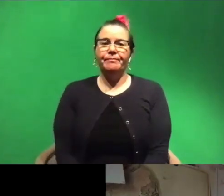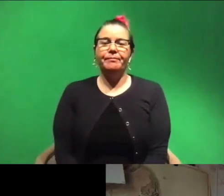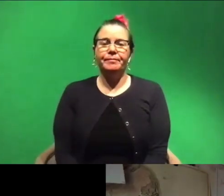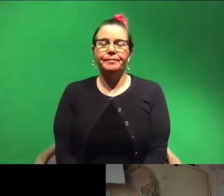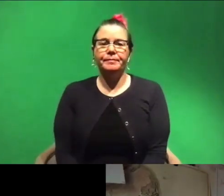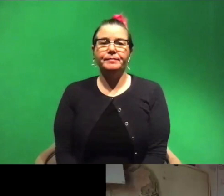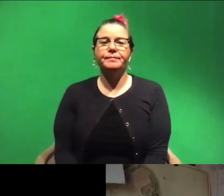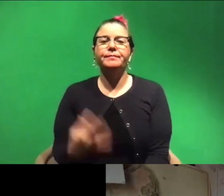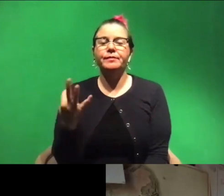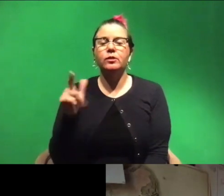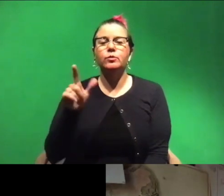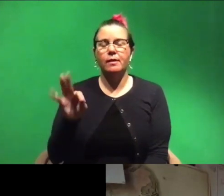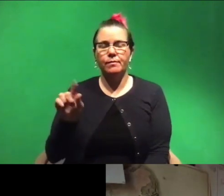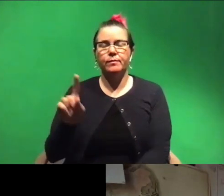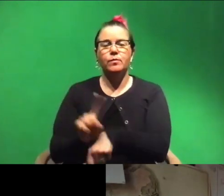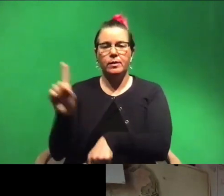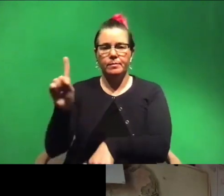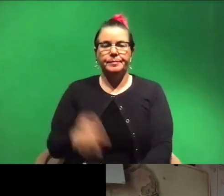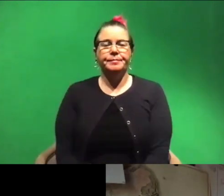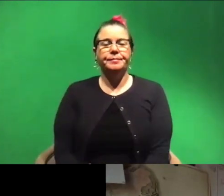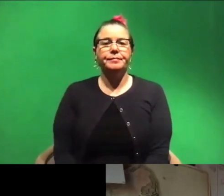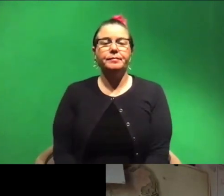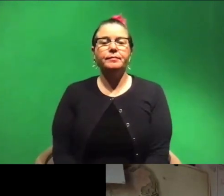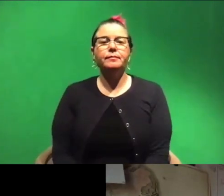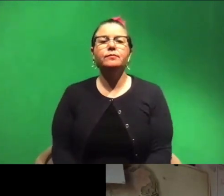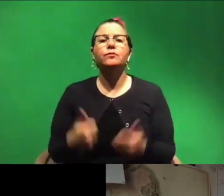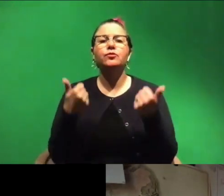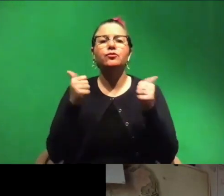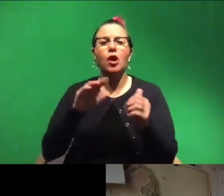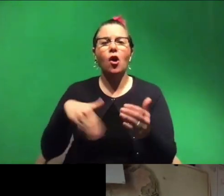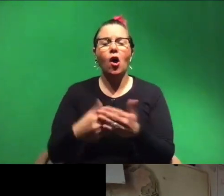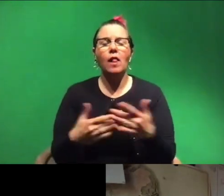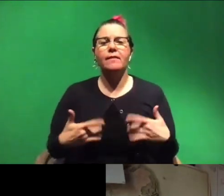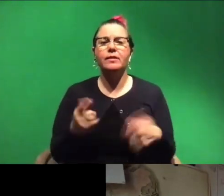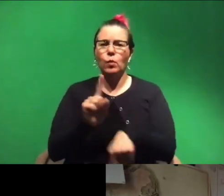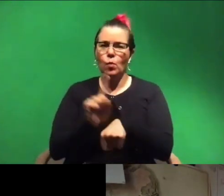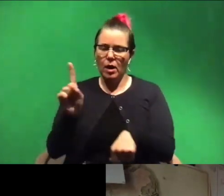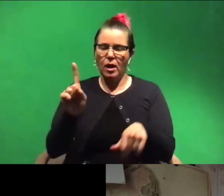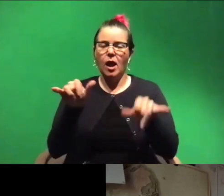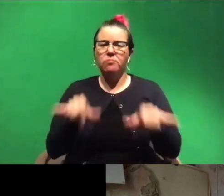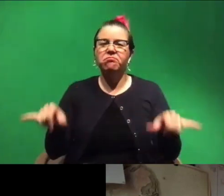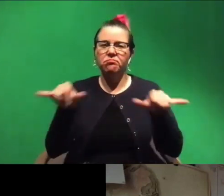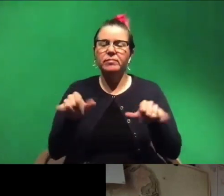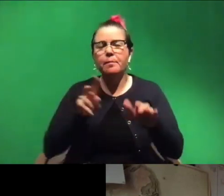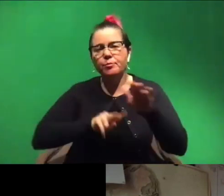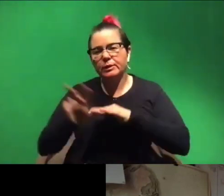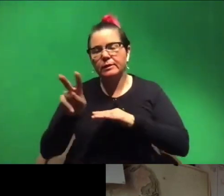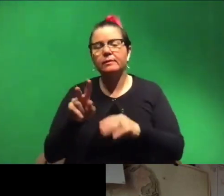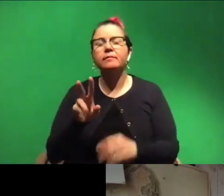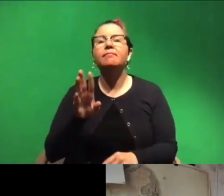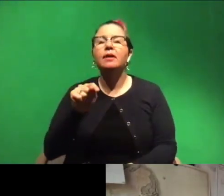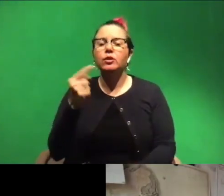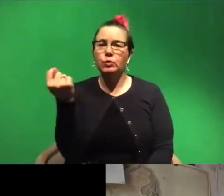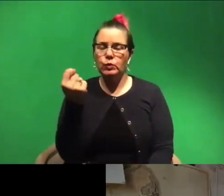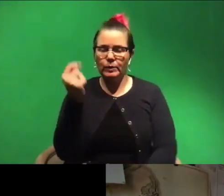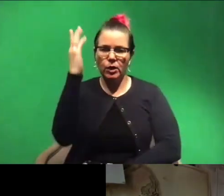Friday the 29th at 1 p.m. We are trying to have all of our events now at 1 p.m. so it's kind of like more predictable, but Tuesday is at